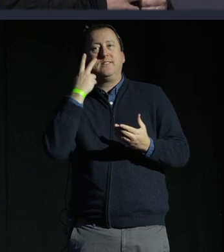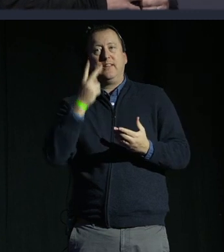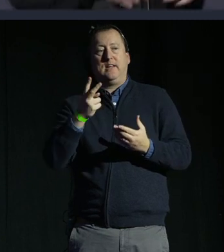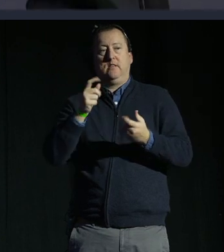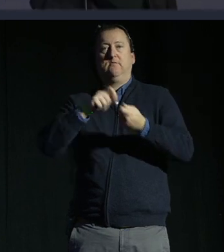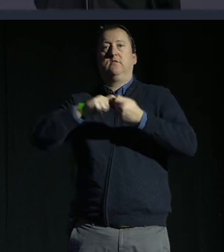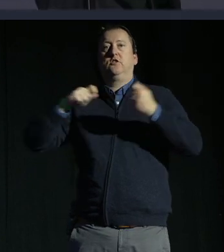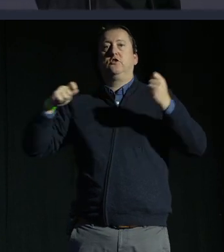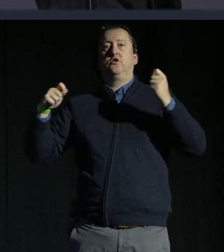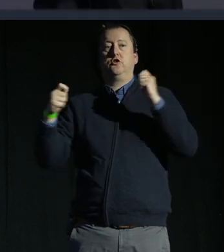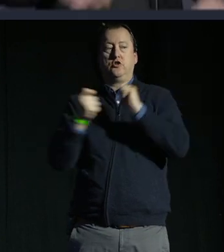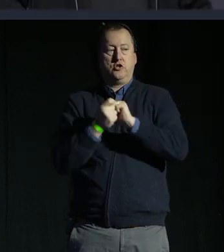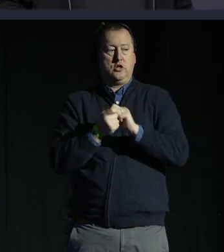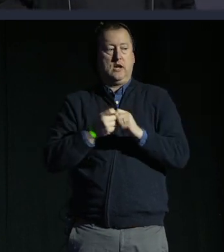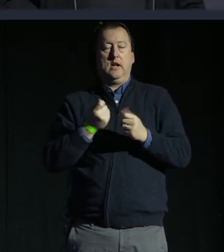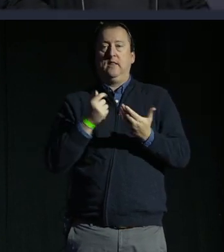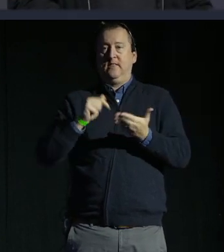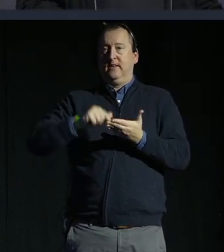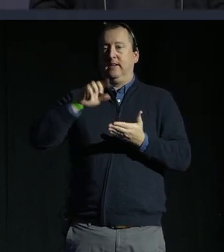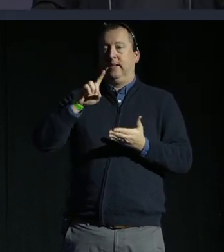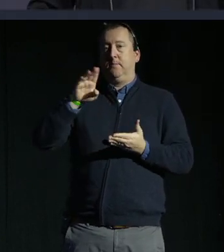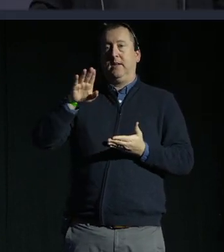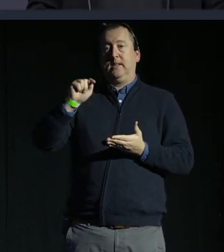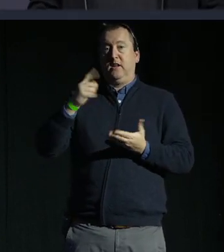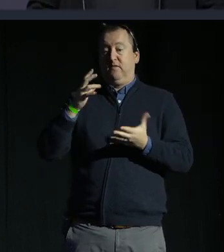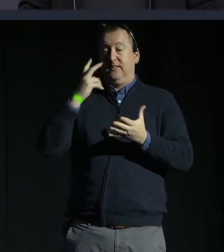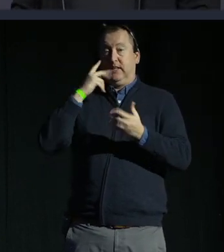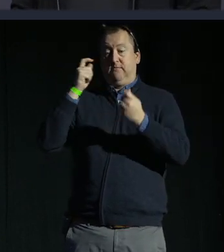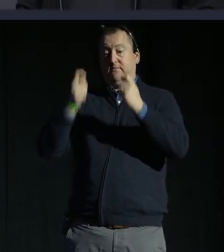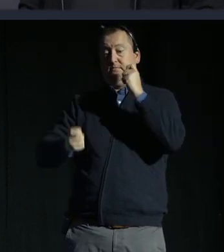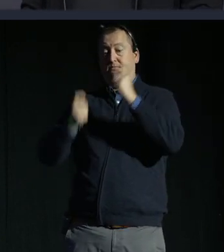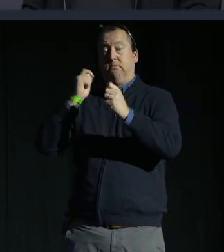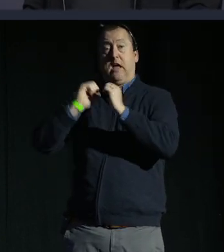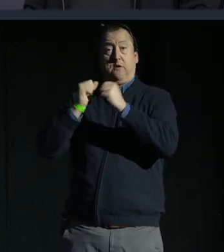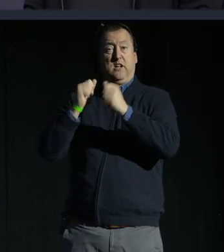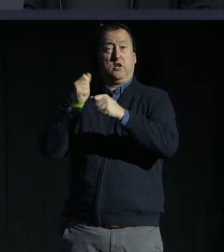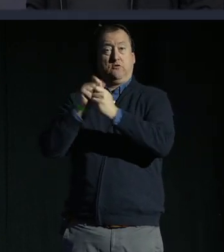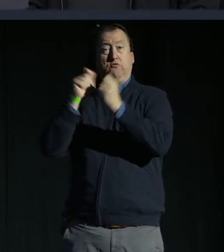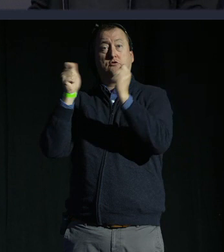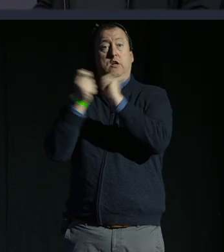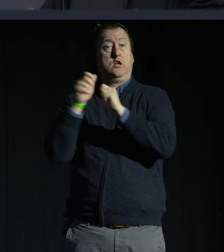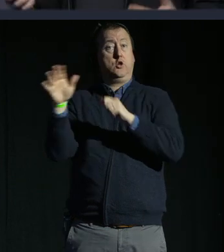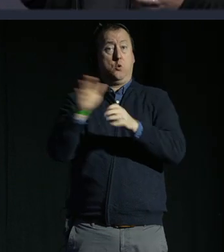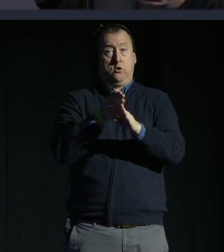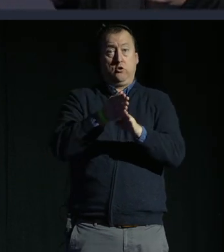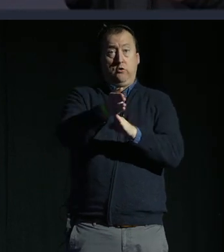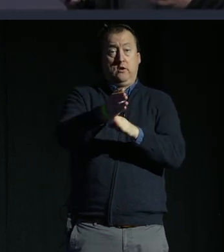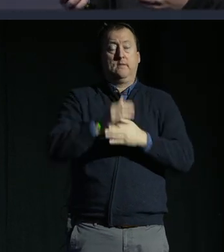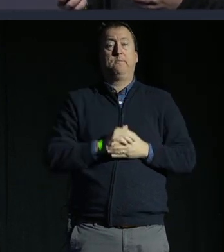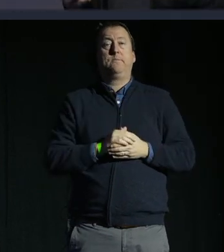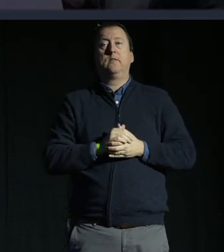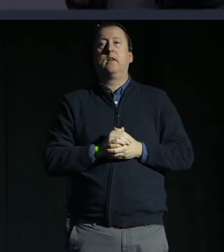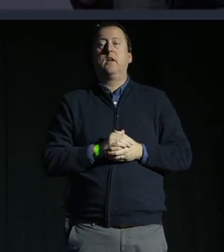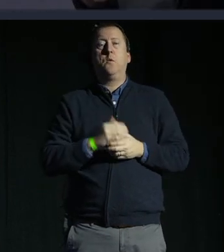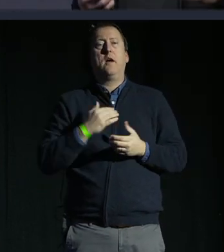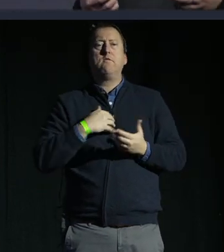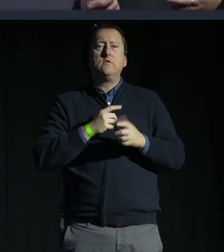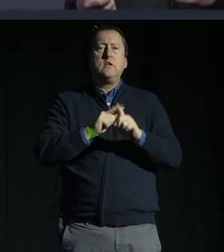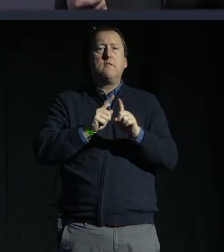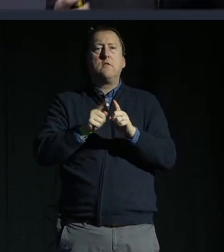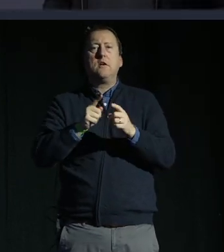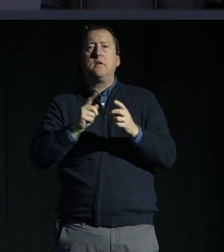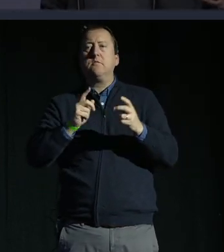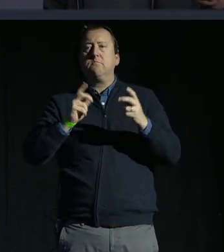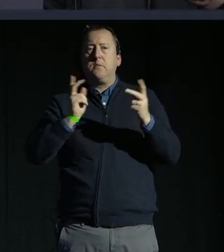change that typing DBT run can make on your careers. And there's orders of magnitude